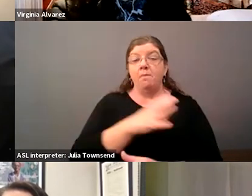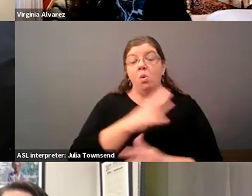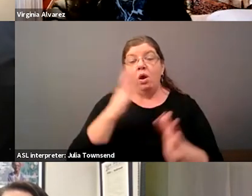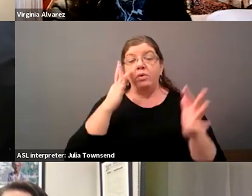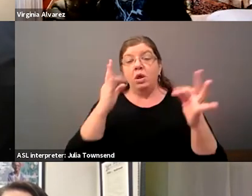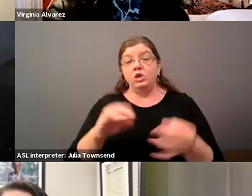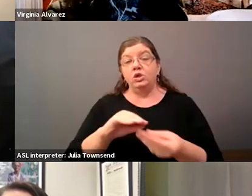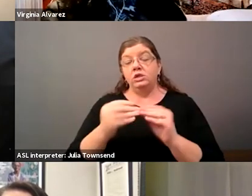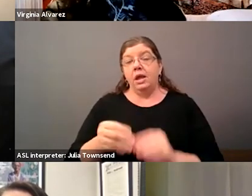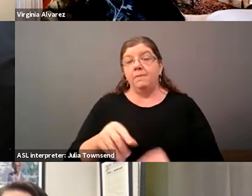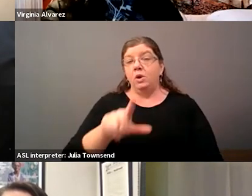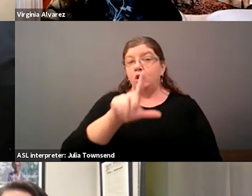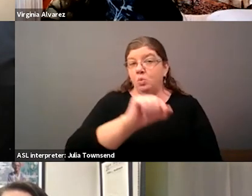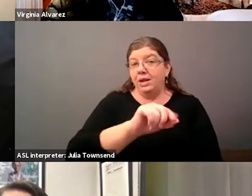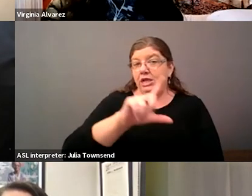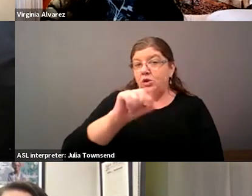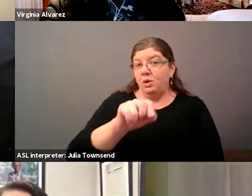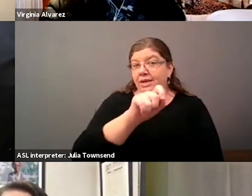number